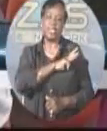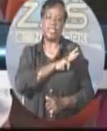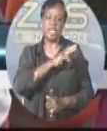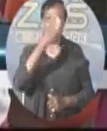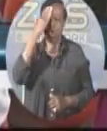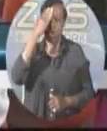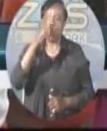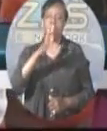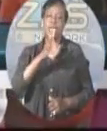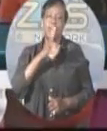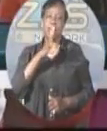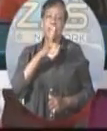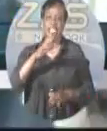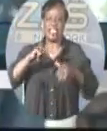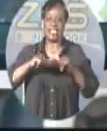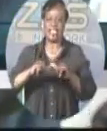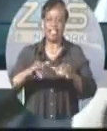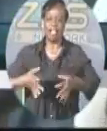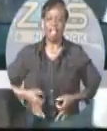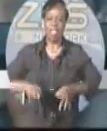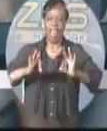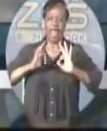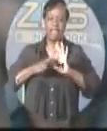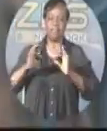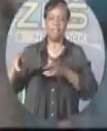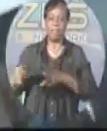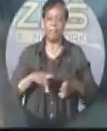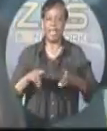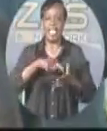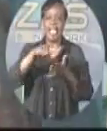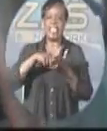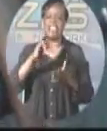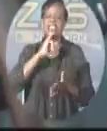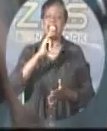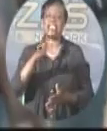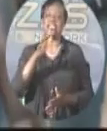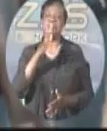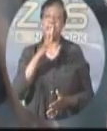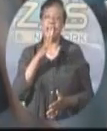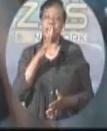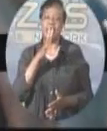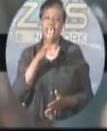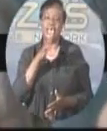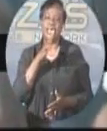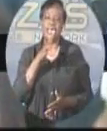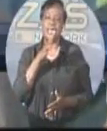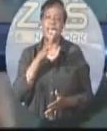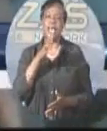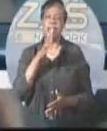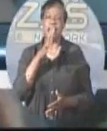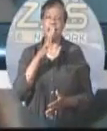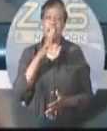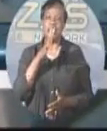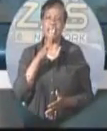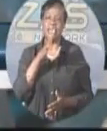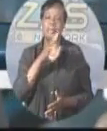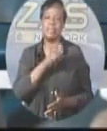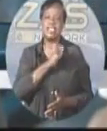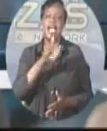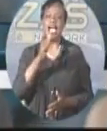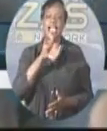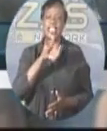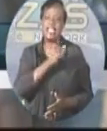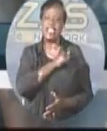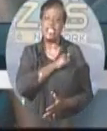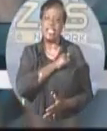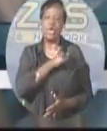is still the life of the party. This is Mommy, Mama Wilson, Anita, and this is her